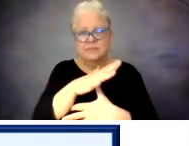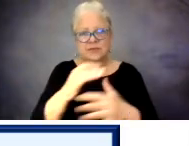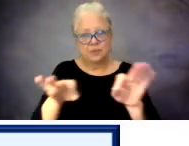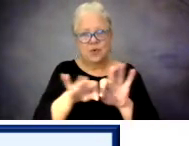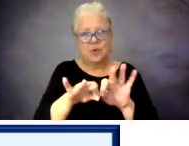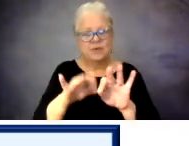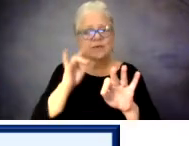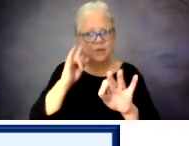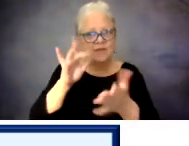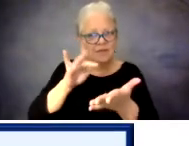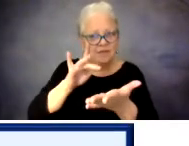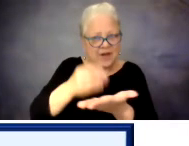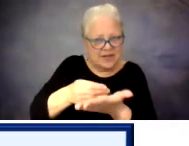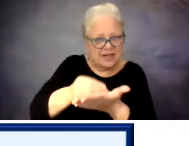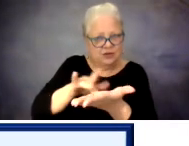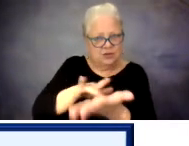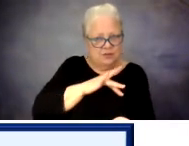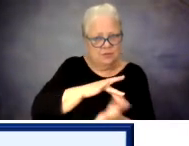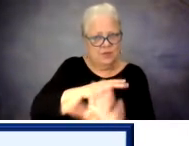case.